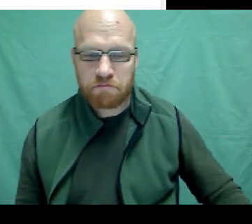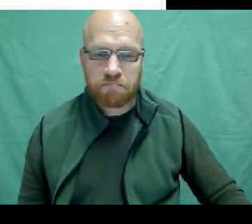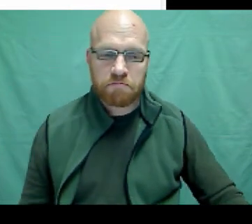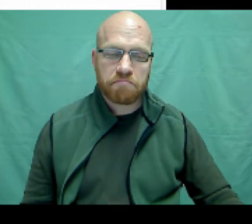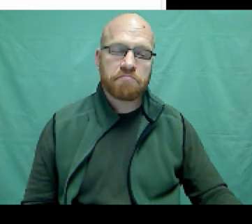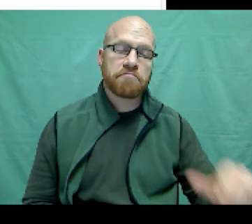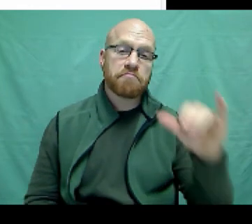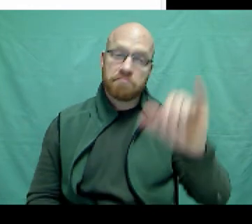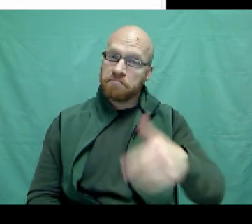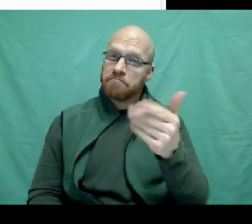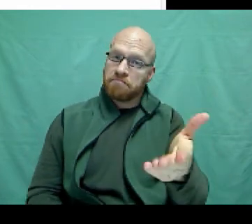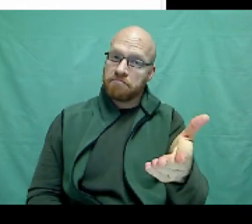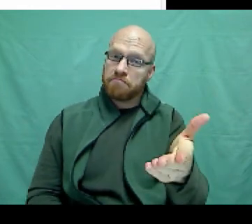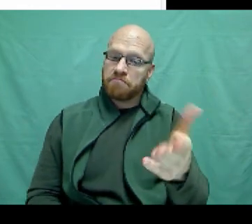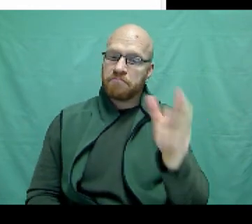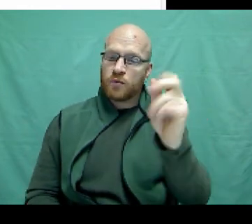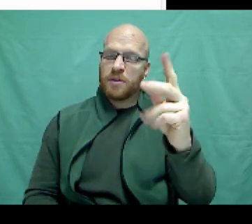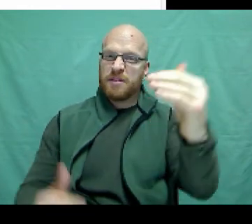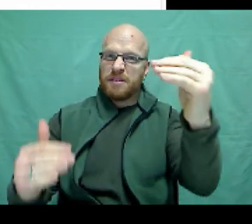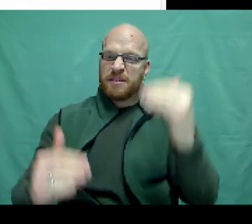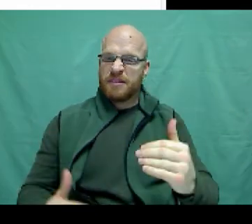And that really is our answer.